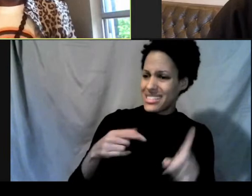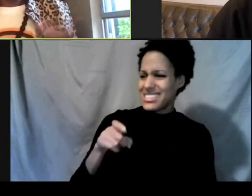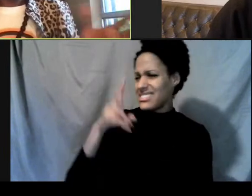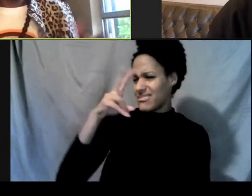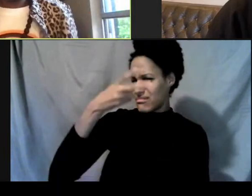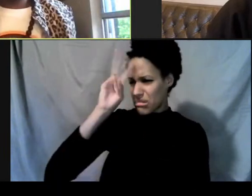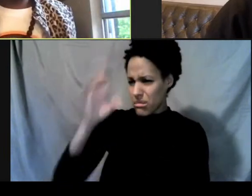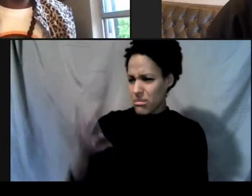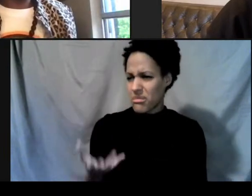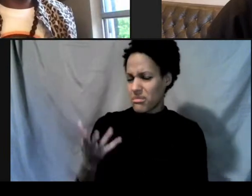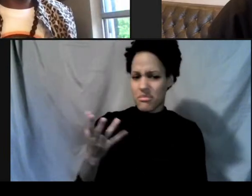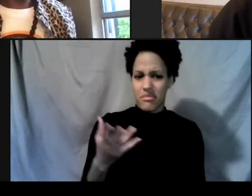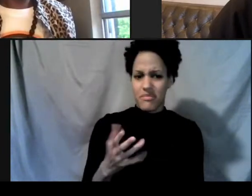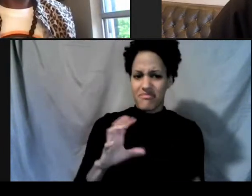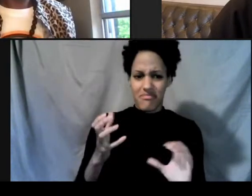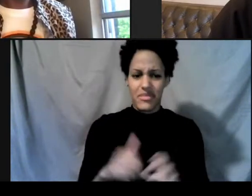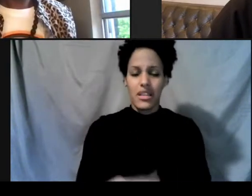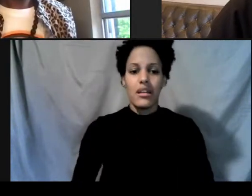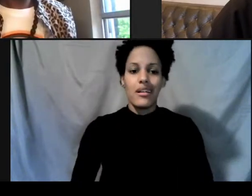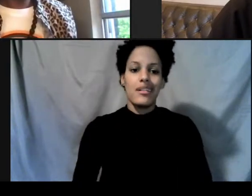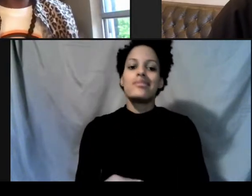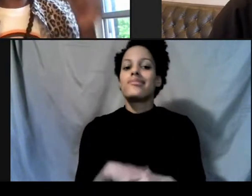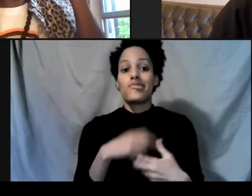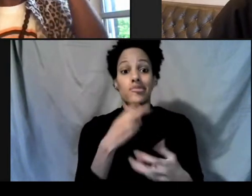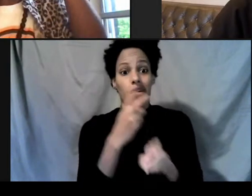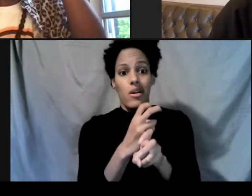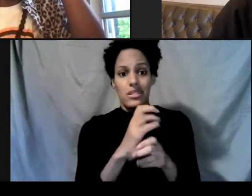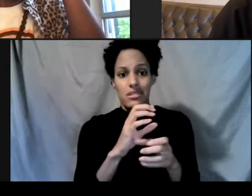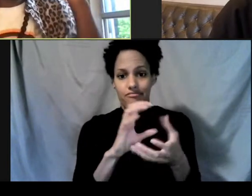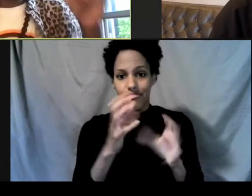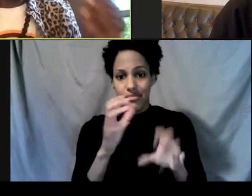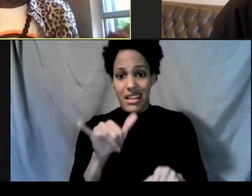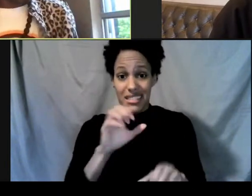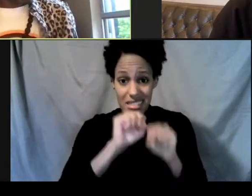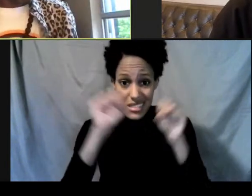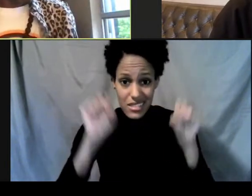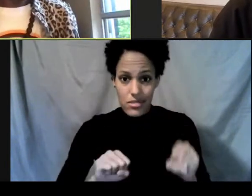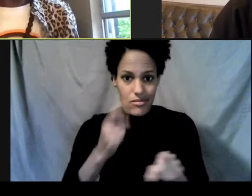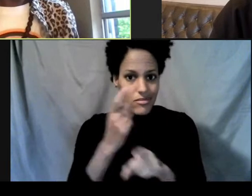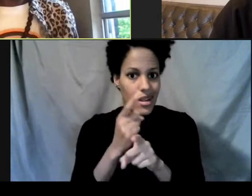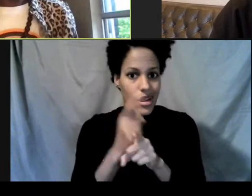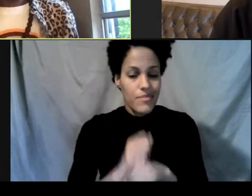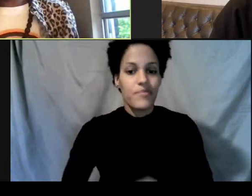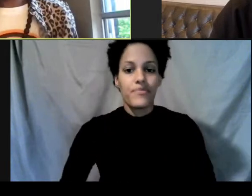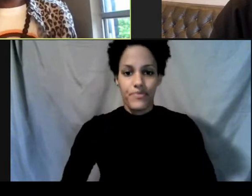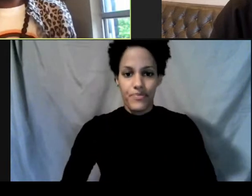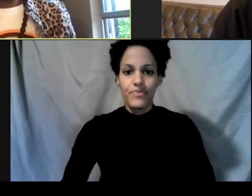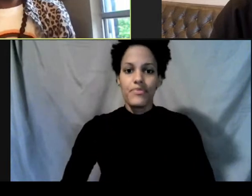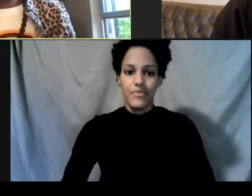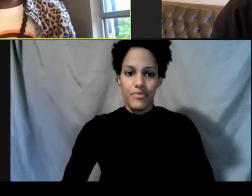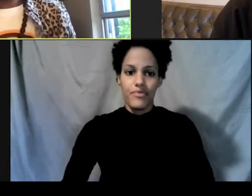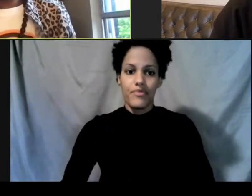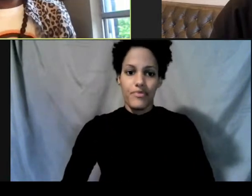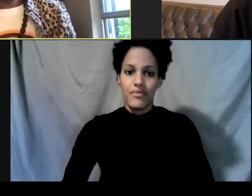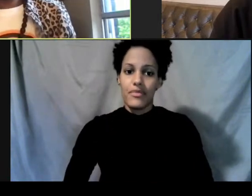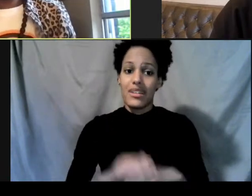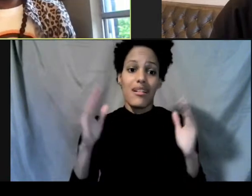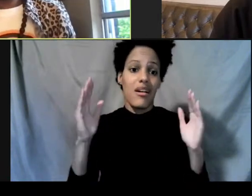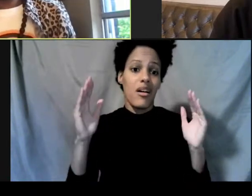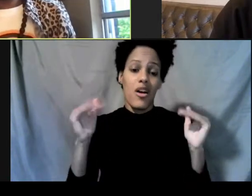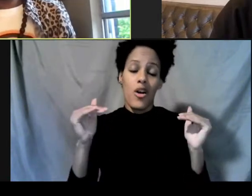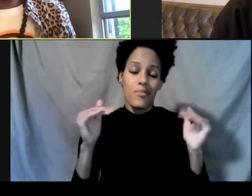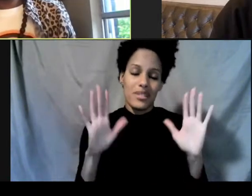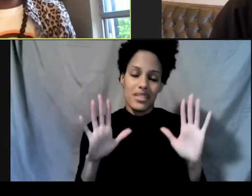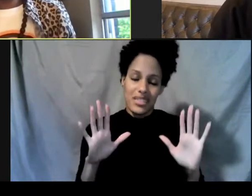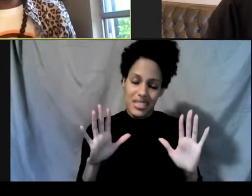So yeah. Hard to shake that system, right? Yeah, but the one thing that, and I hope this doesn't sound crazy because